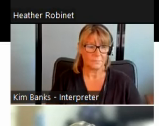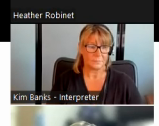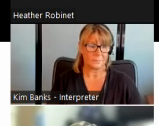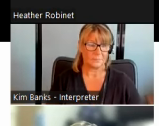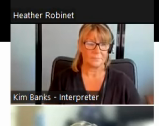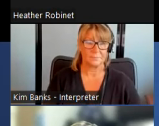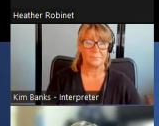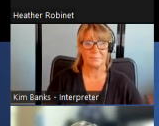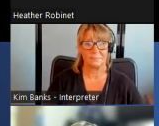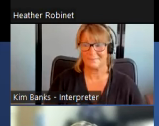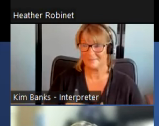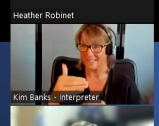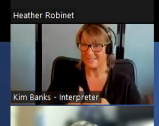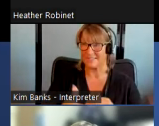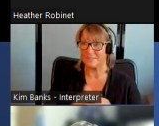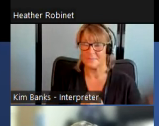Next.